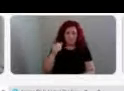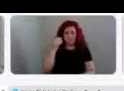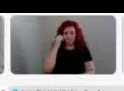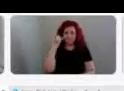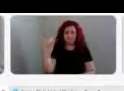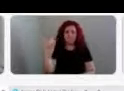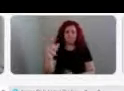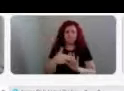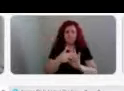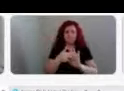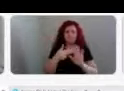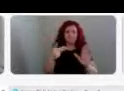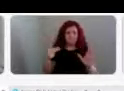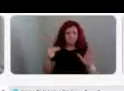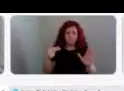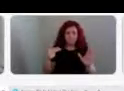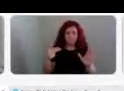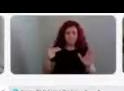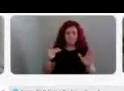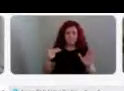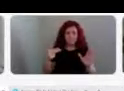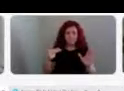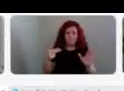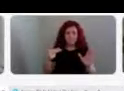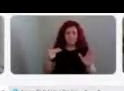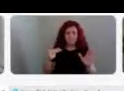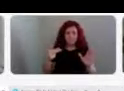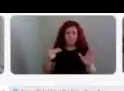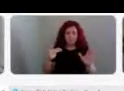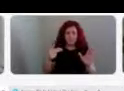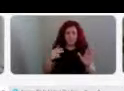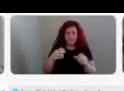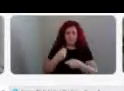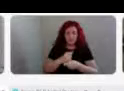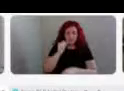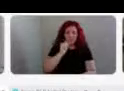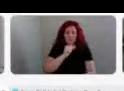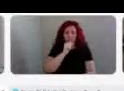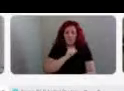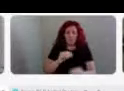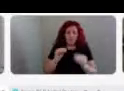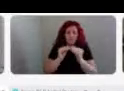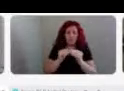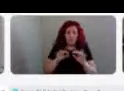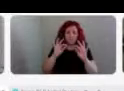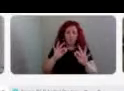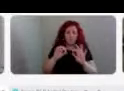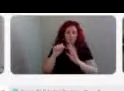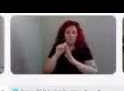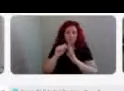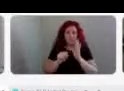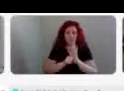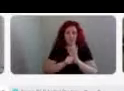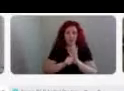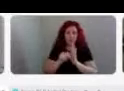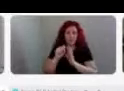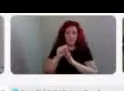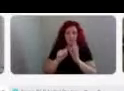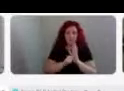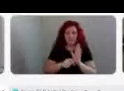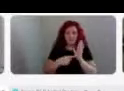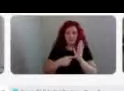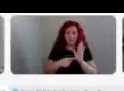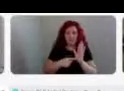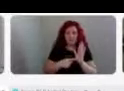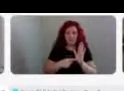known as making arizona a more perfect state a state representative